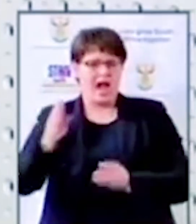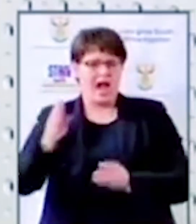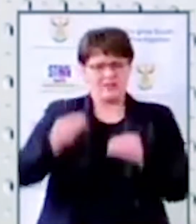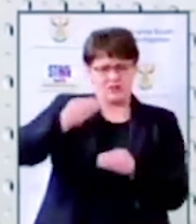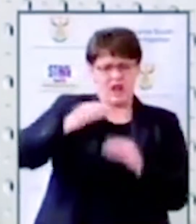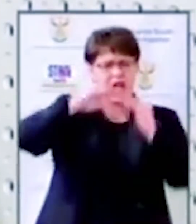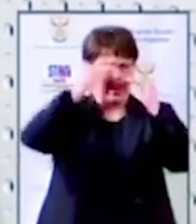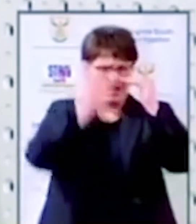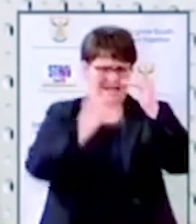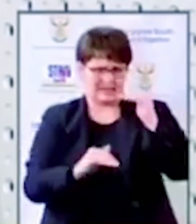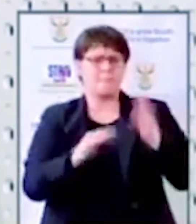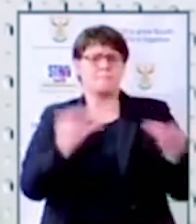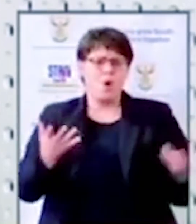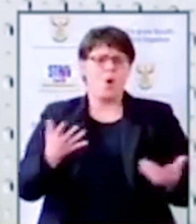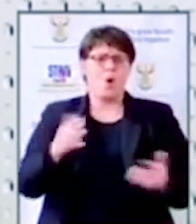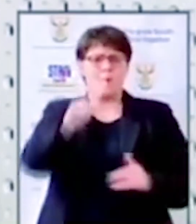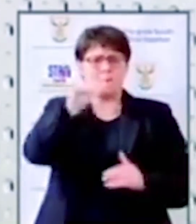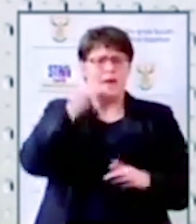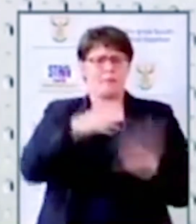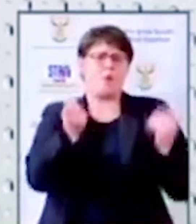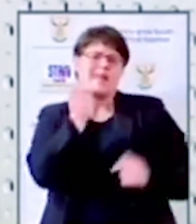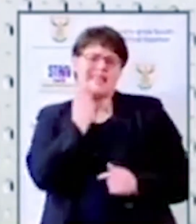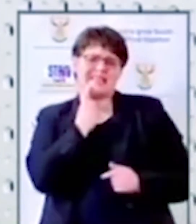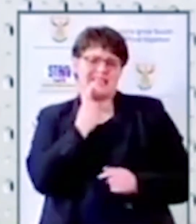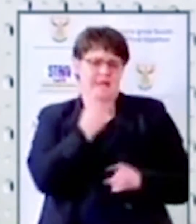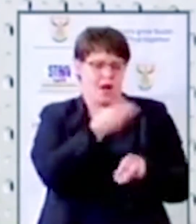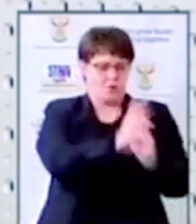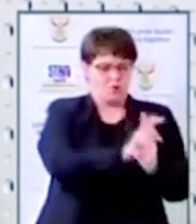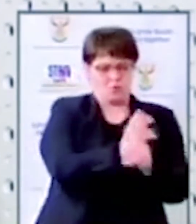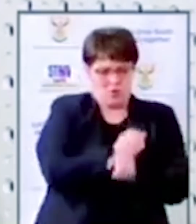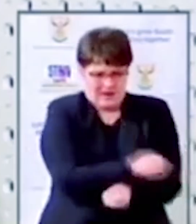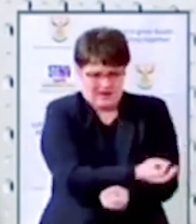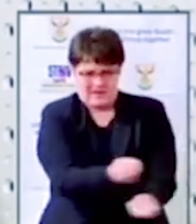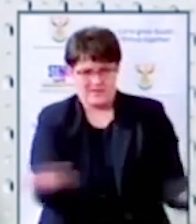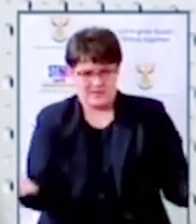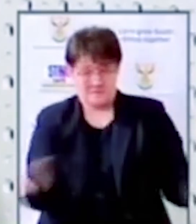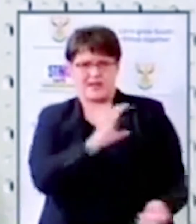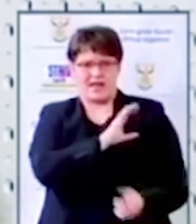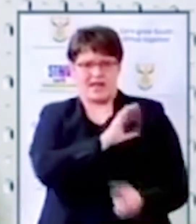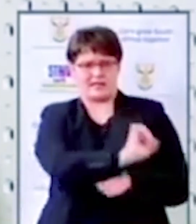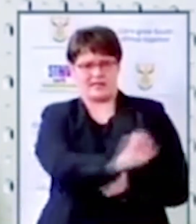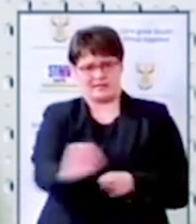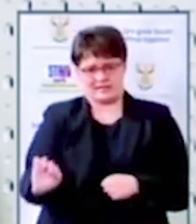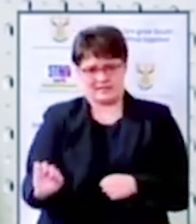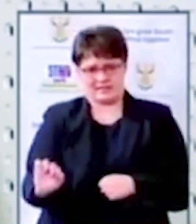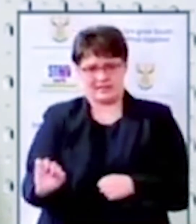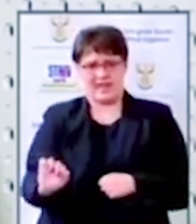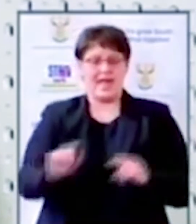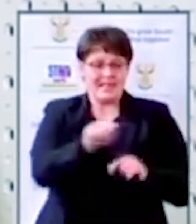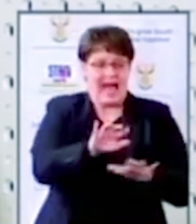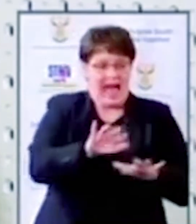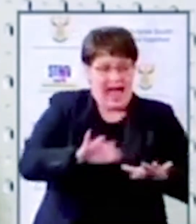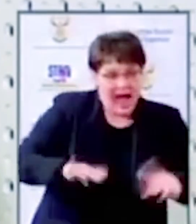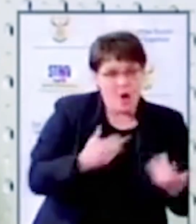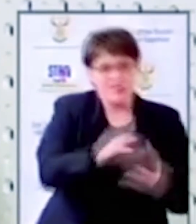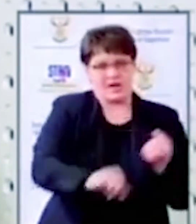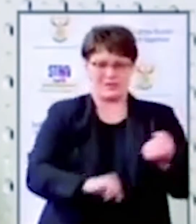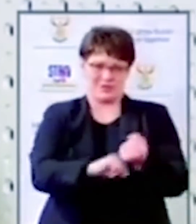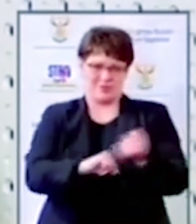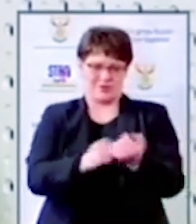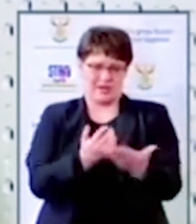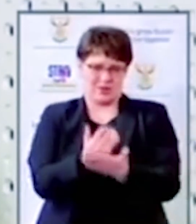it easier for banks to lend to their clients and therefore support the